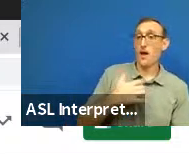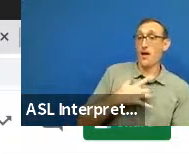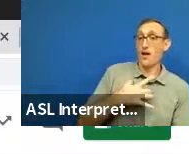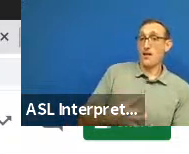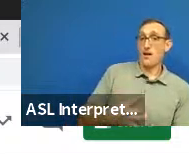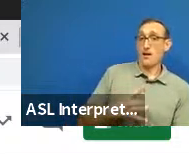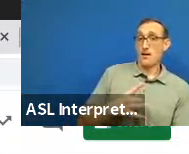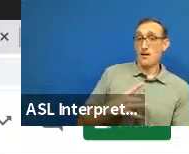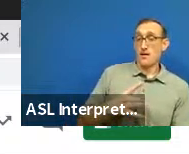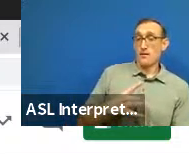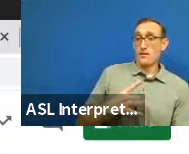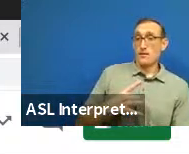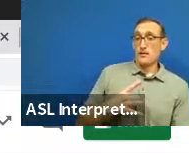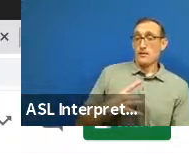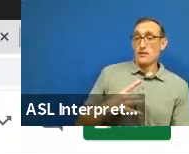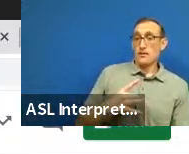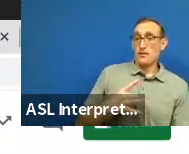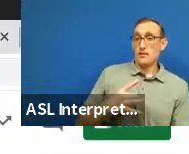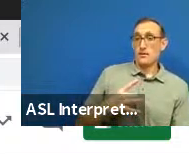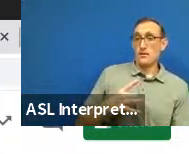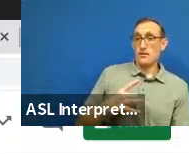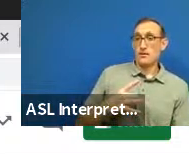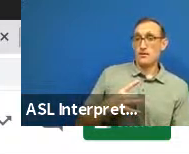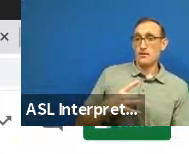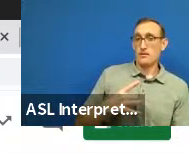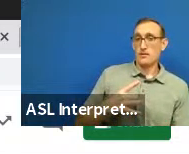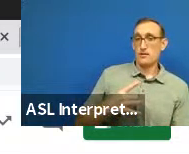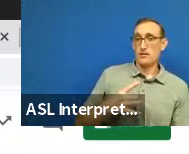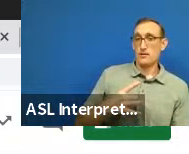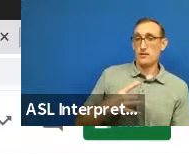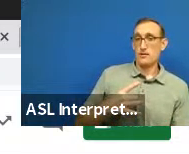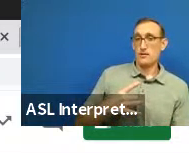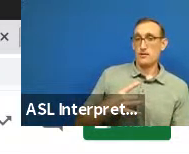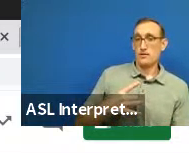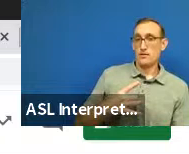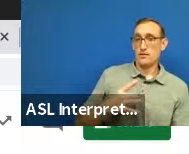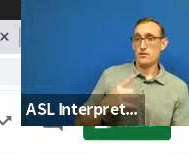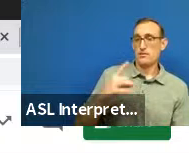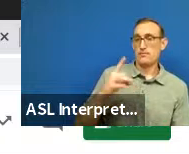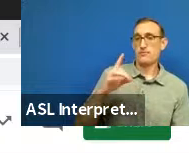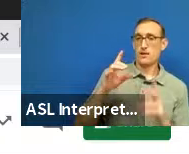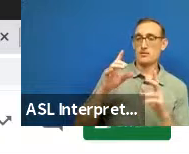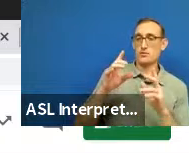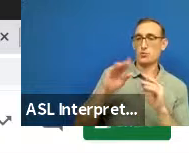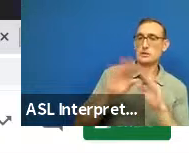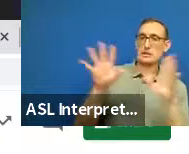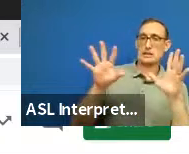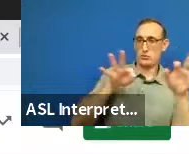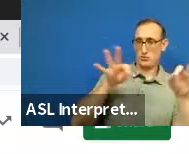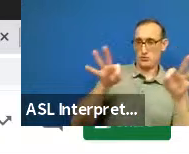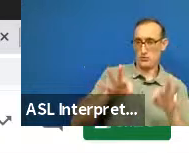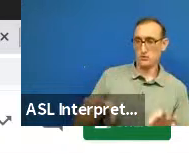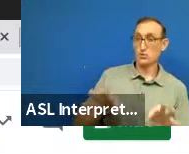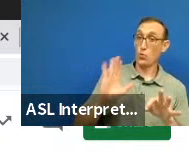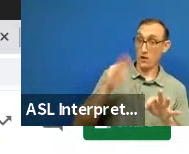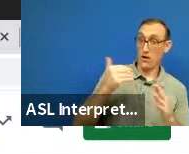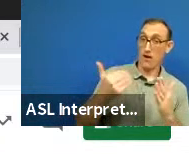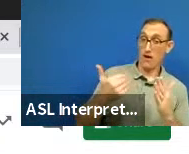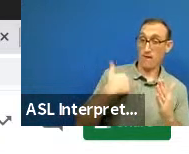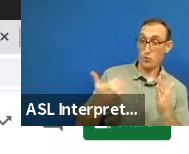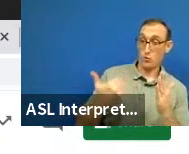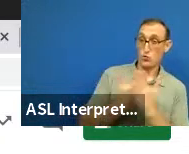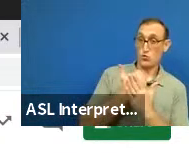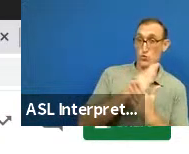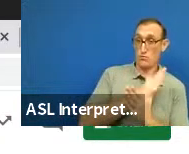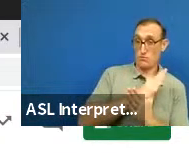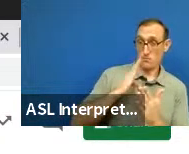new members on the board. I know that they will get to go to GSBA new member orientation. But I would like for us to make sure that we've included